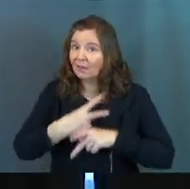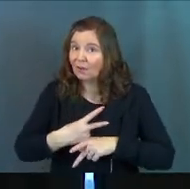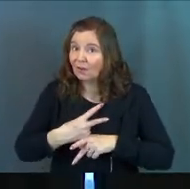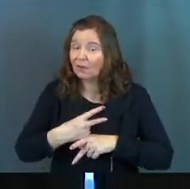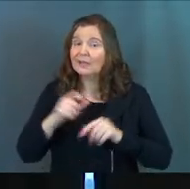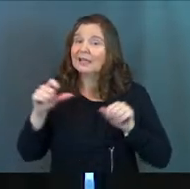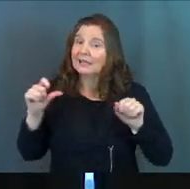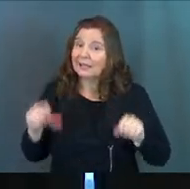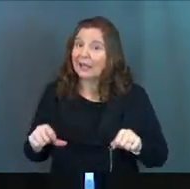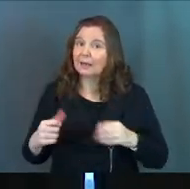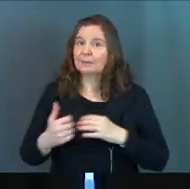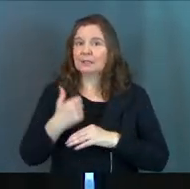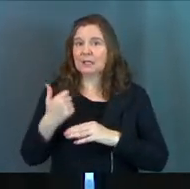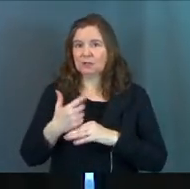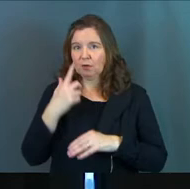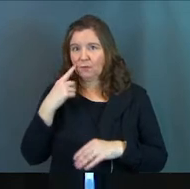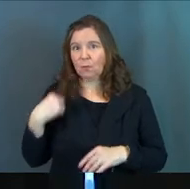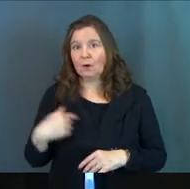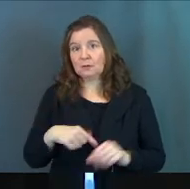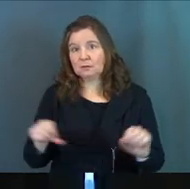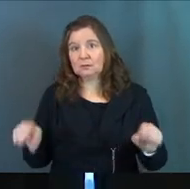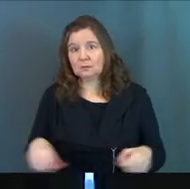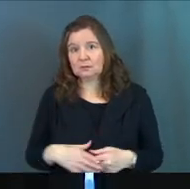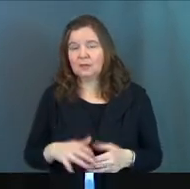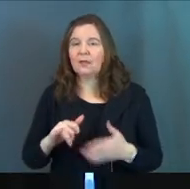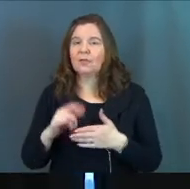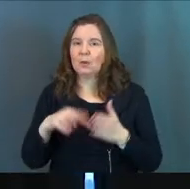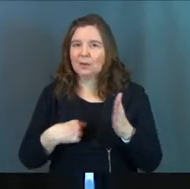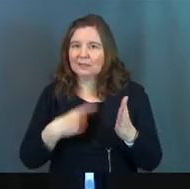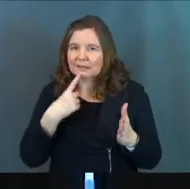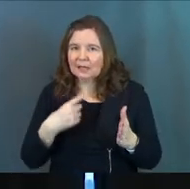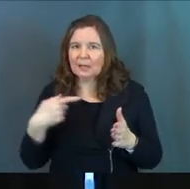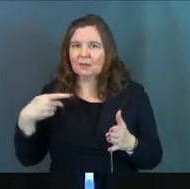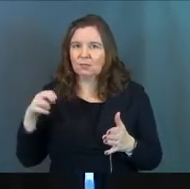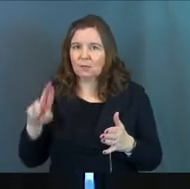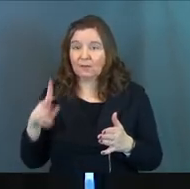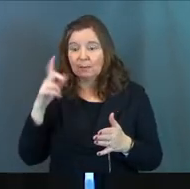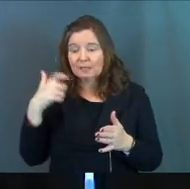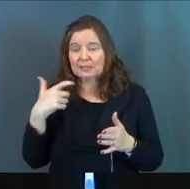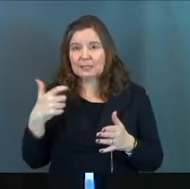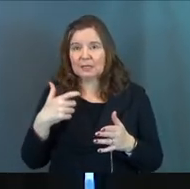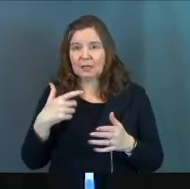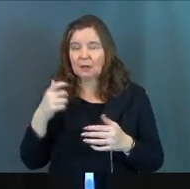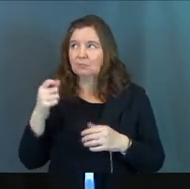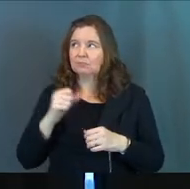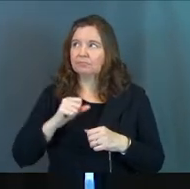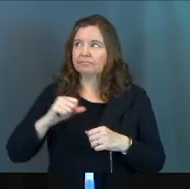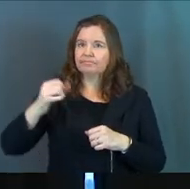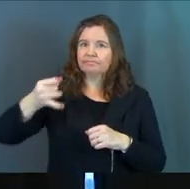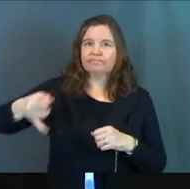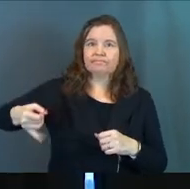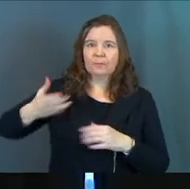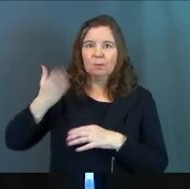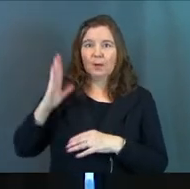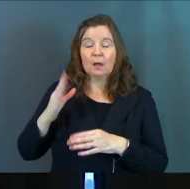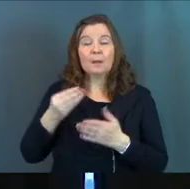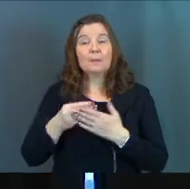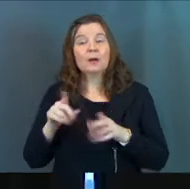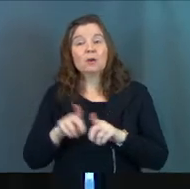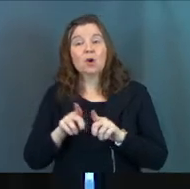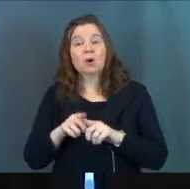careful, it can be dangerous for us. And that's what he's saying in the proverb there, because it can pull you away from God. Money can also